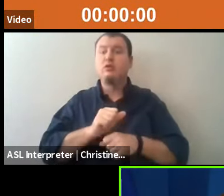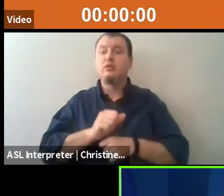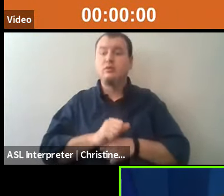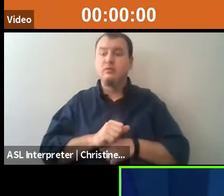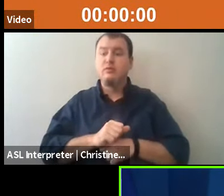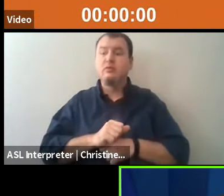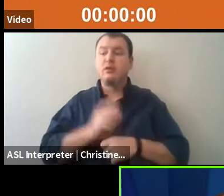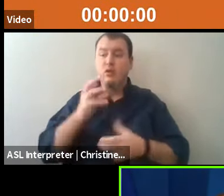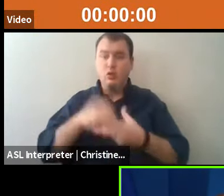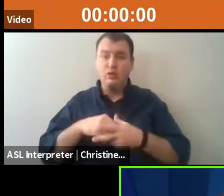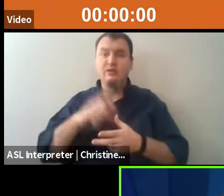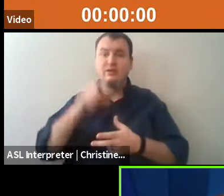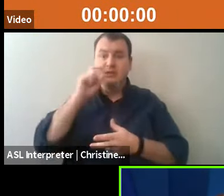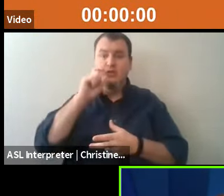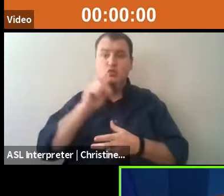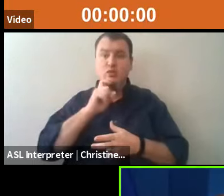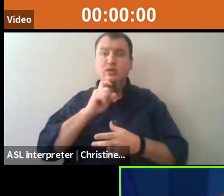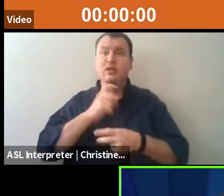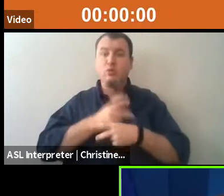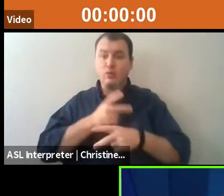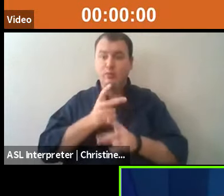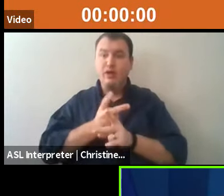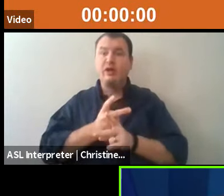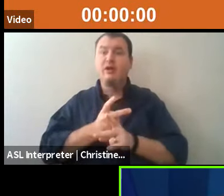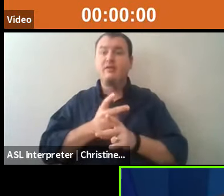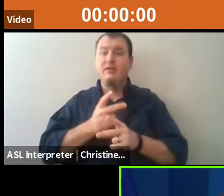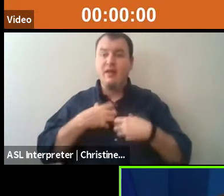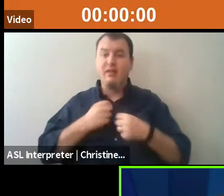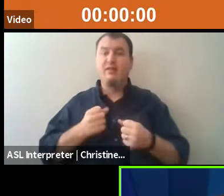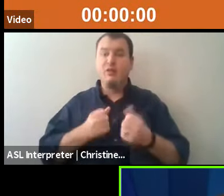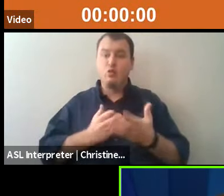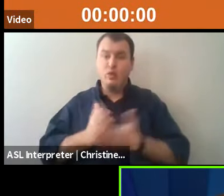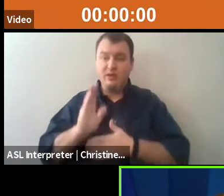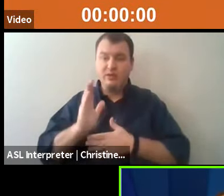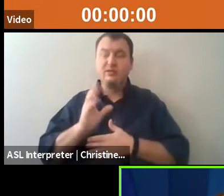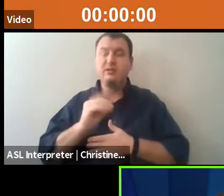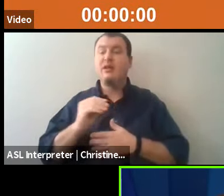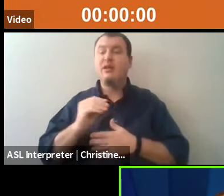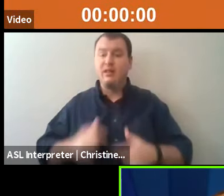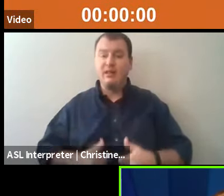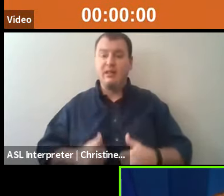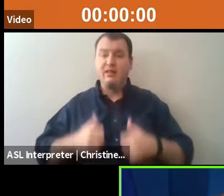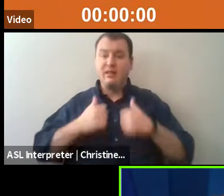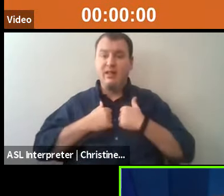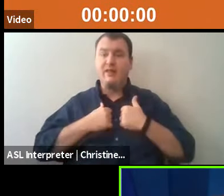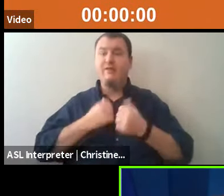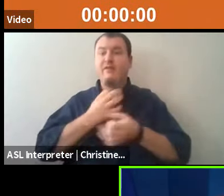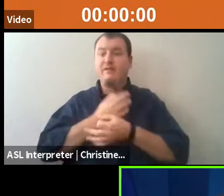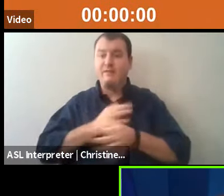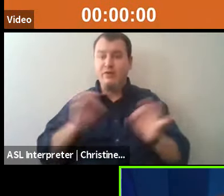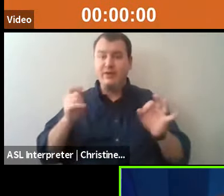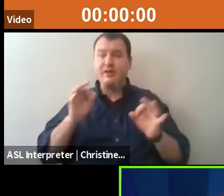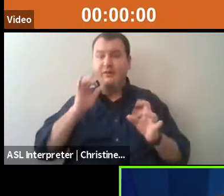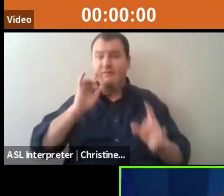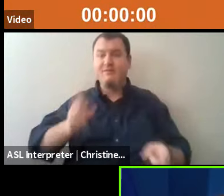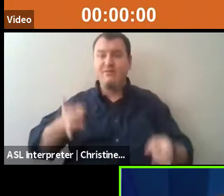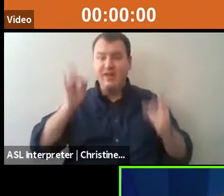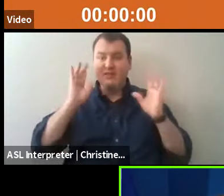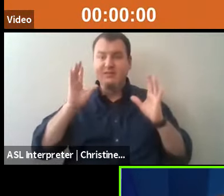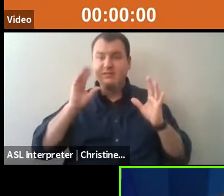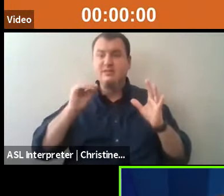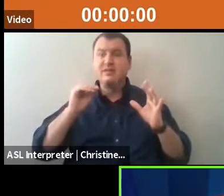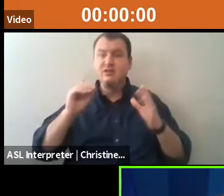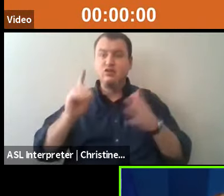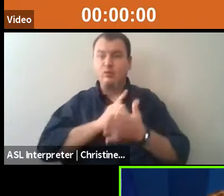including sexual and reproductive health and rights, and a life free of violence and